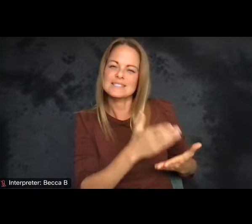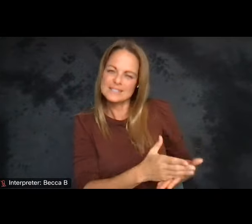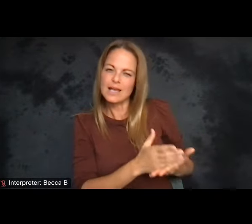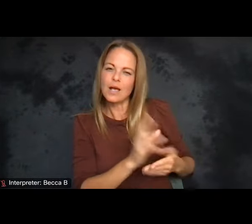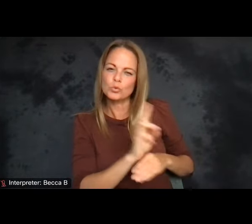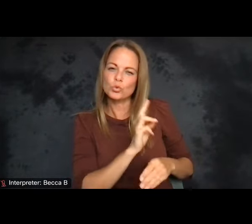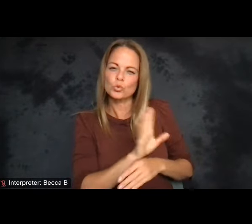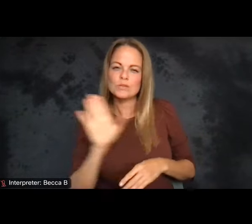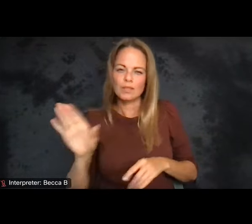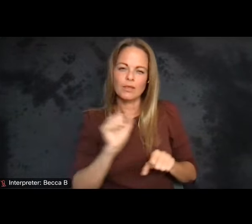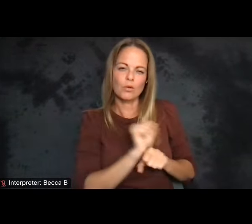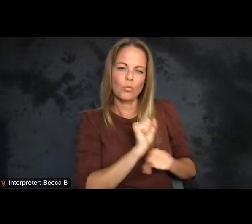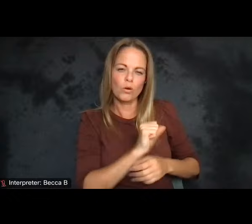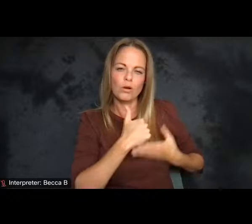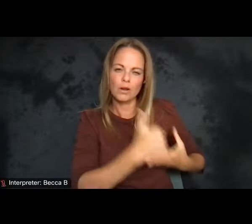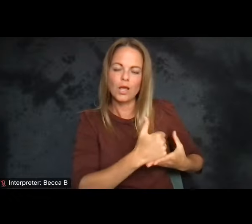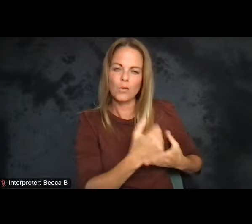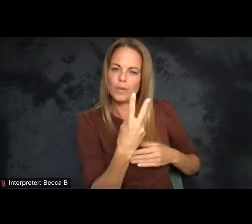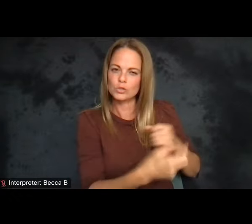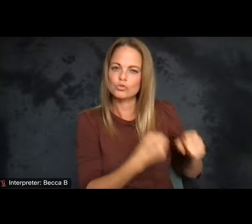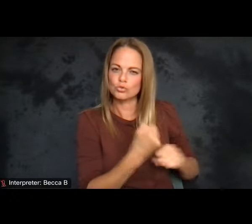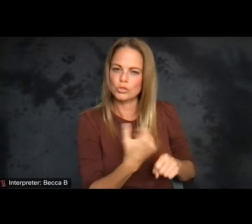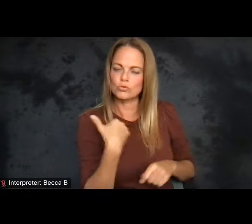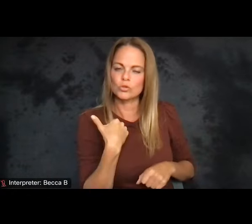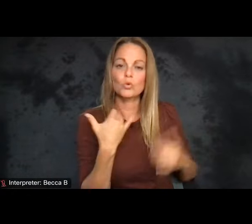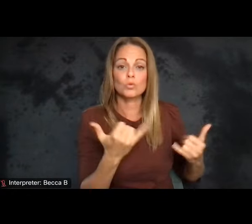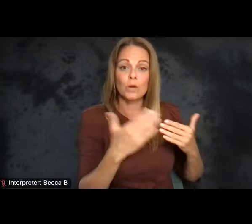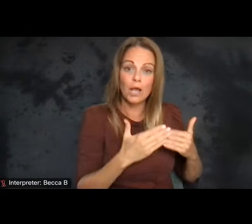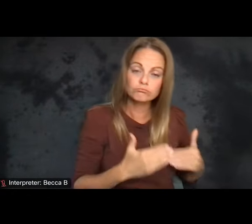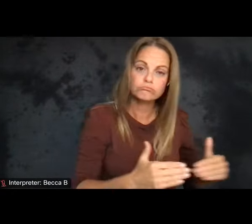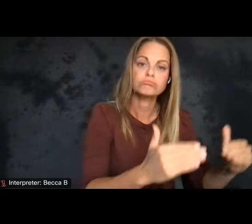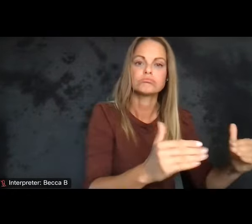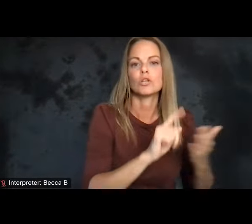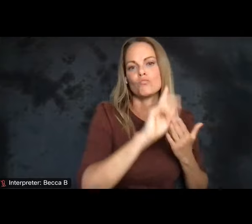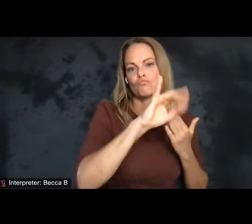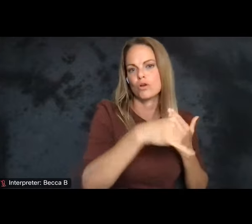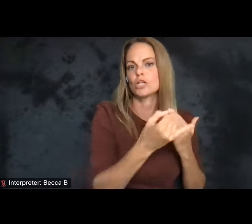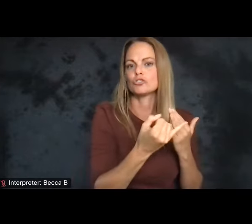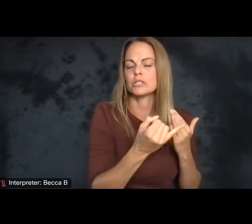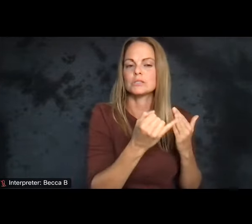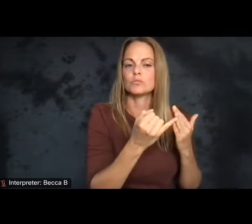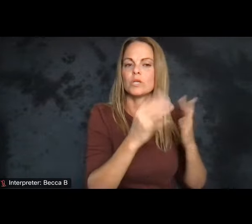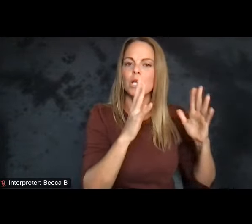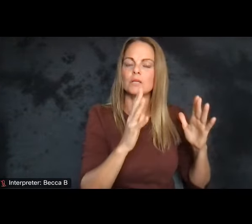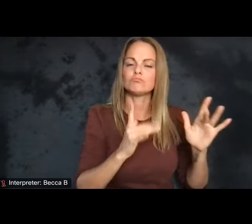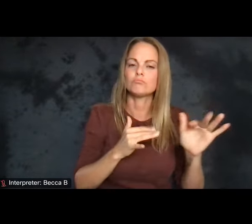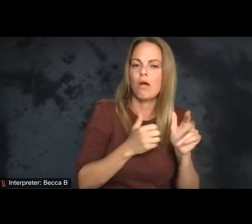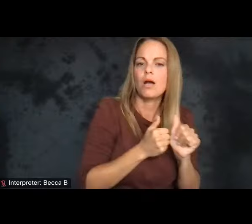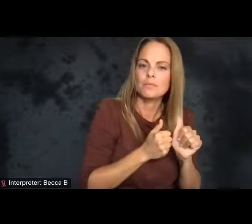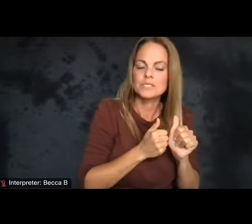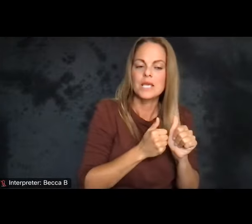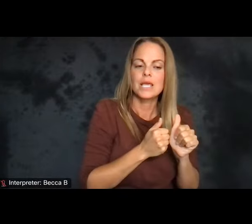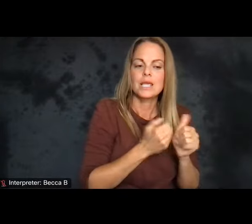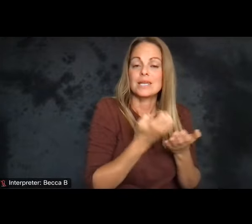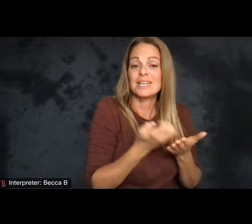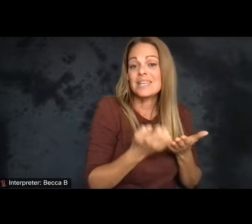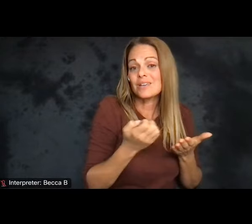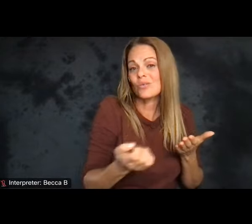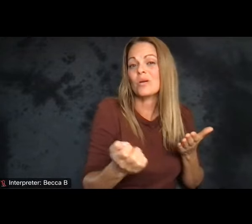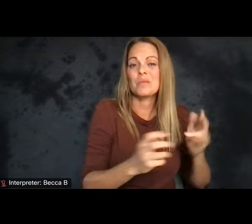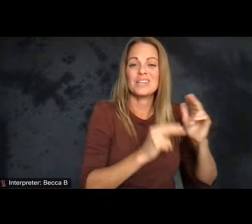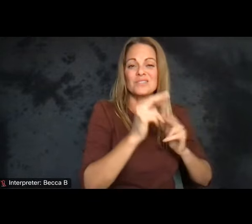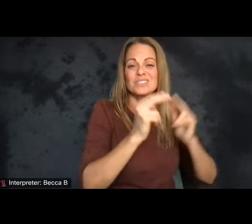me. So now we're moving forward now with a project that will allow us to update the kitchen equipment in there and all those facilities to be able to